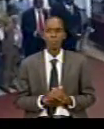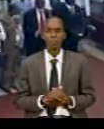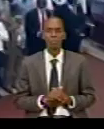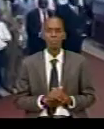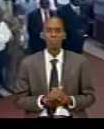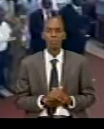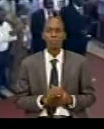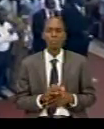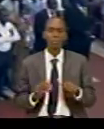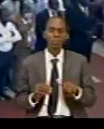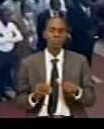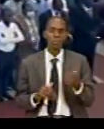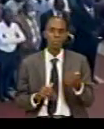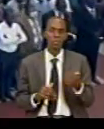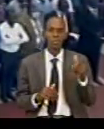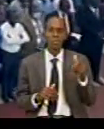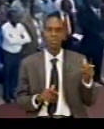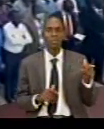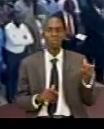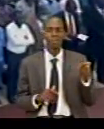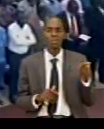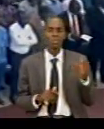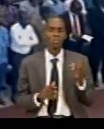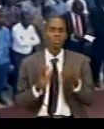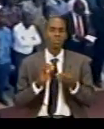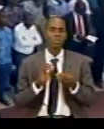Gospel hymns and songs, number